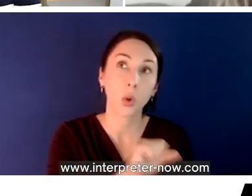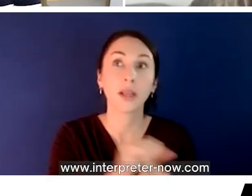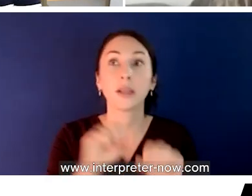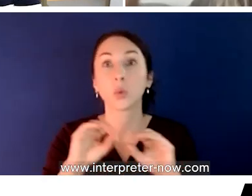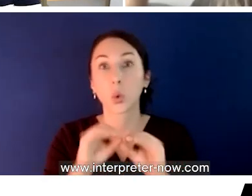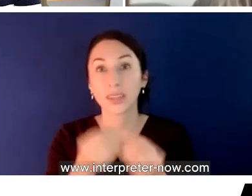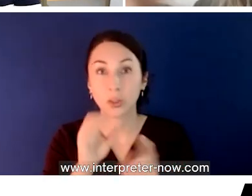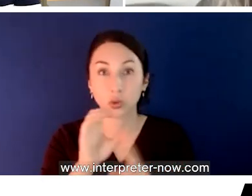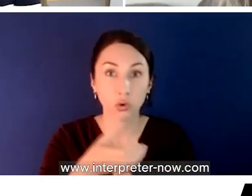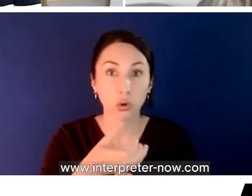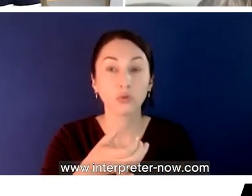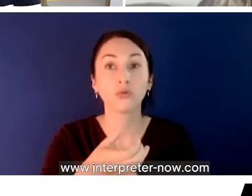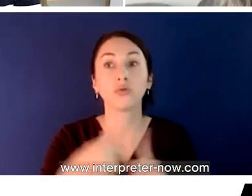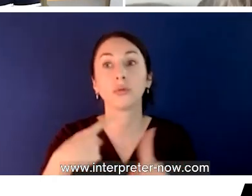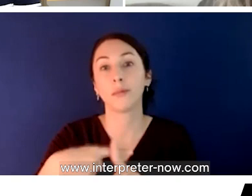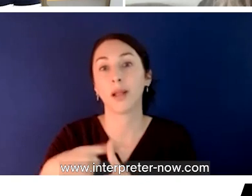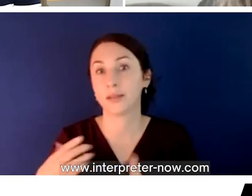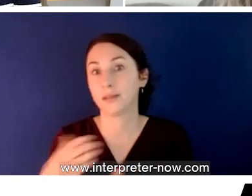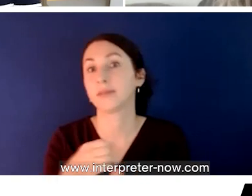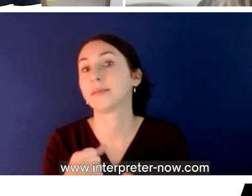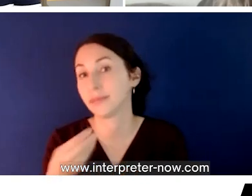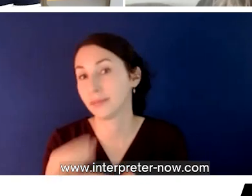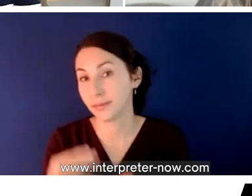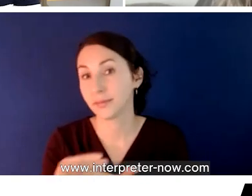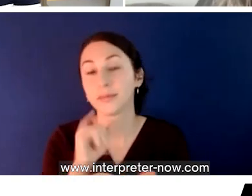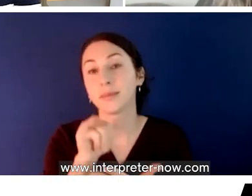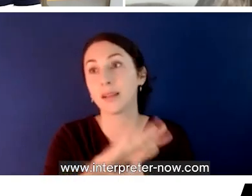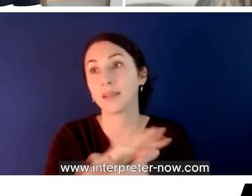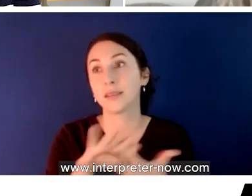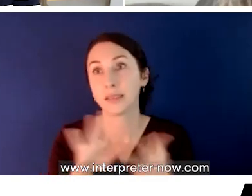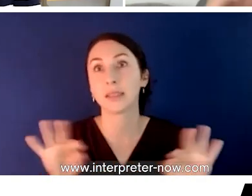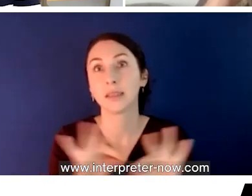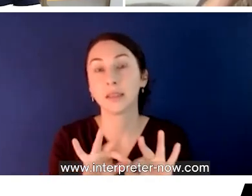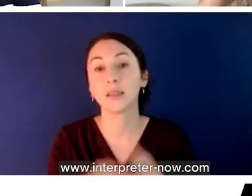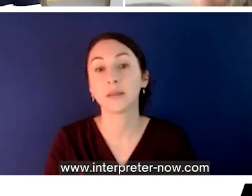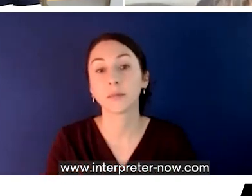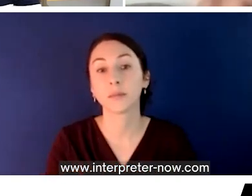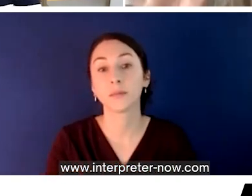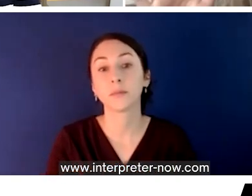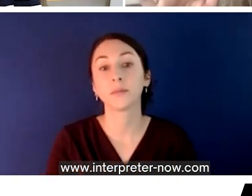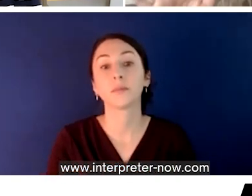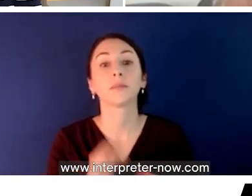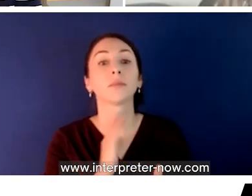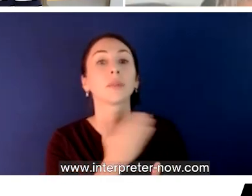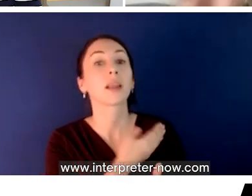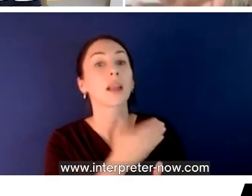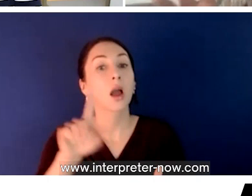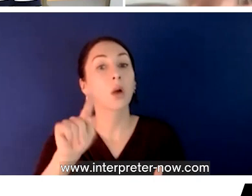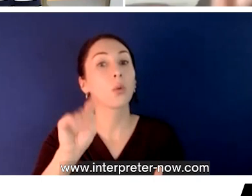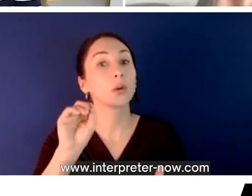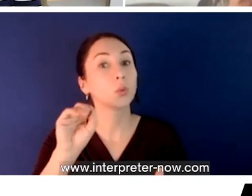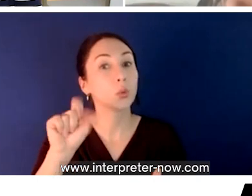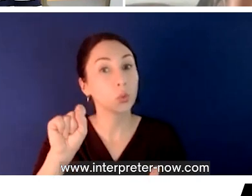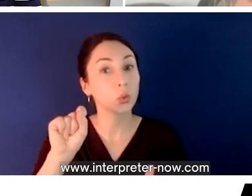then the organization's bottom line, I think are the key components. I think that our tools 100% tech-able or